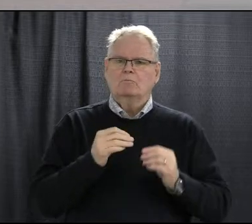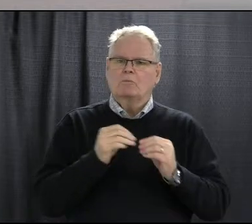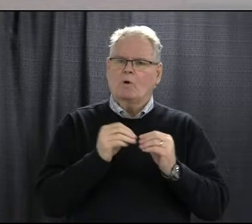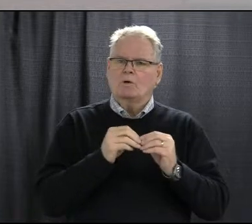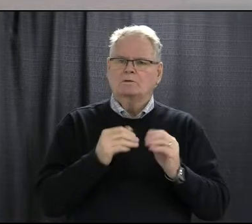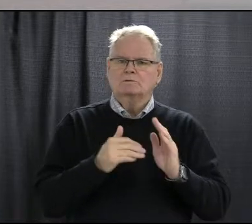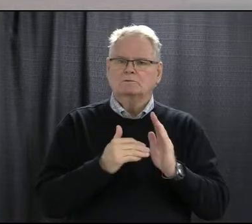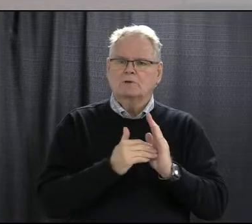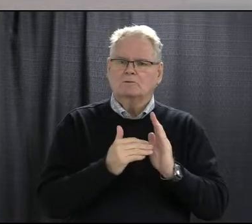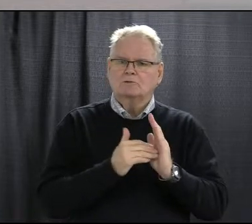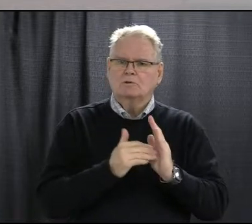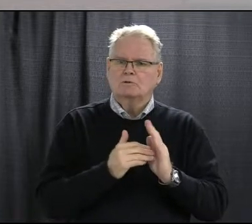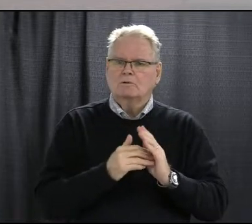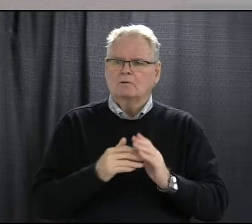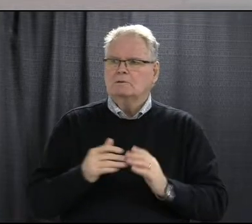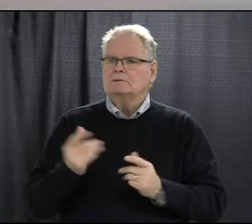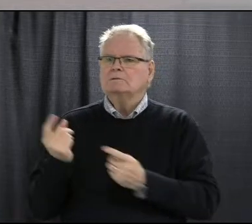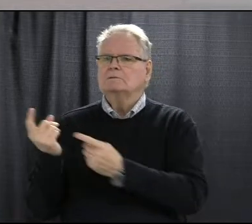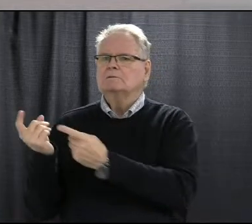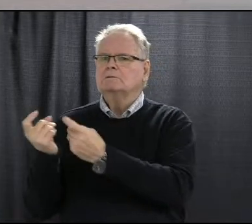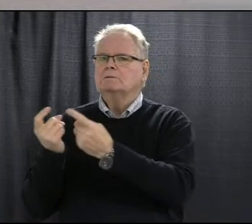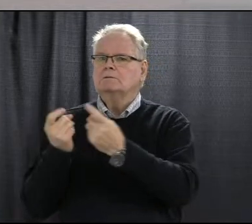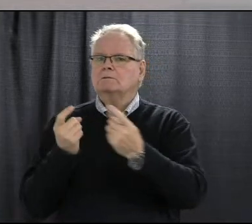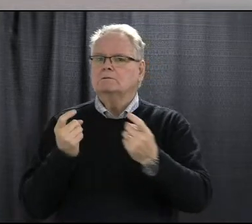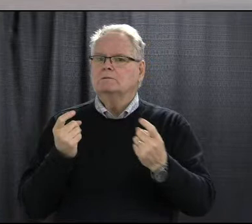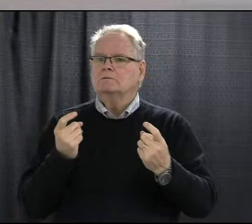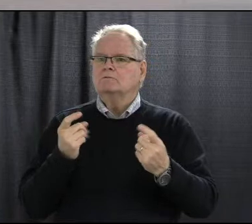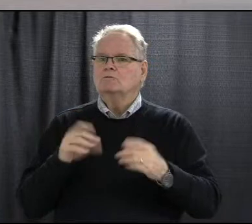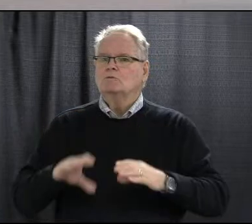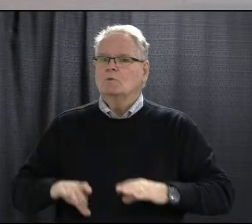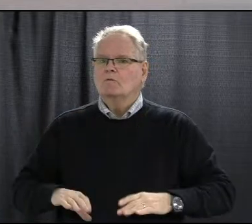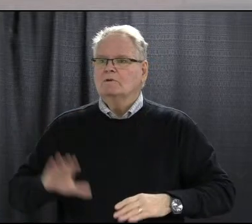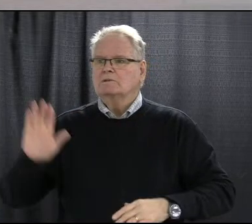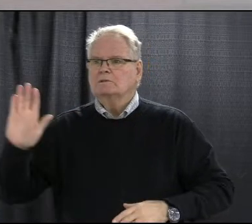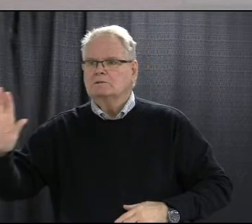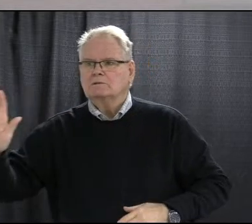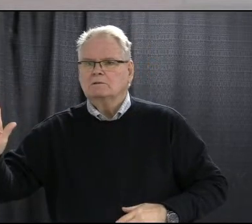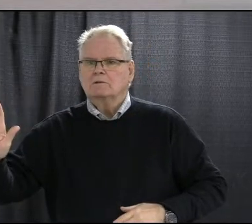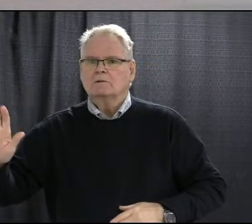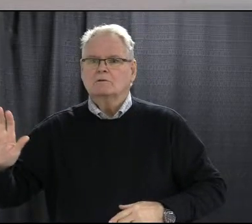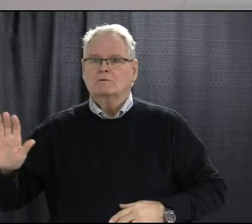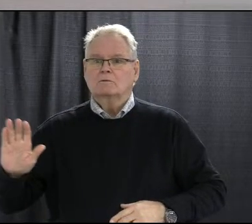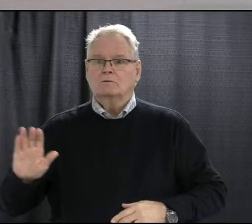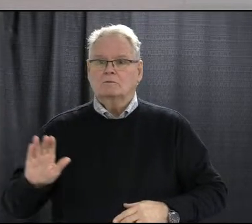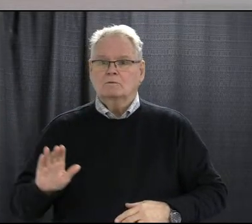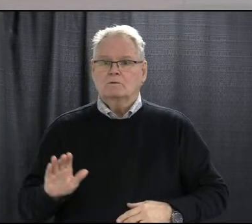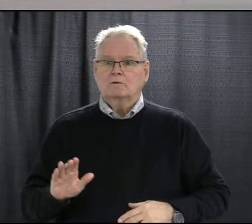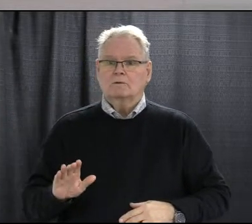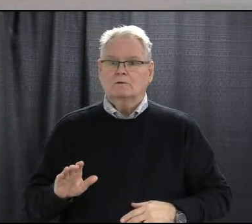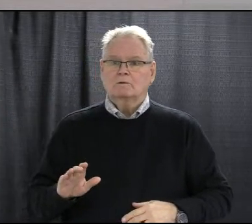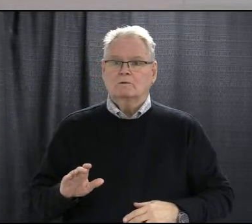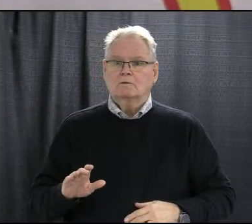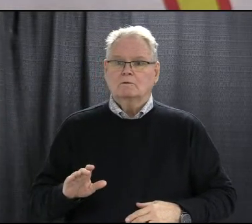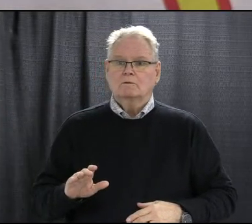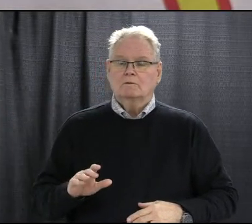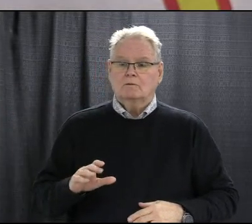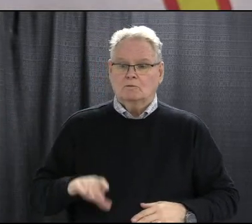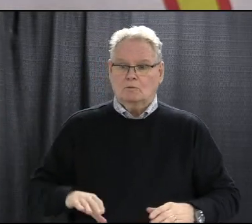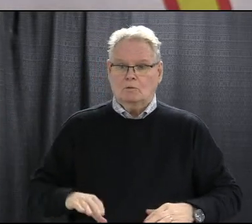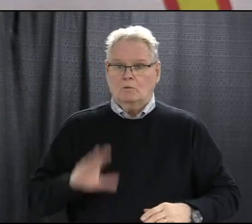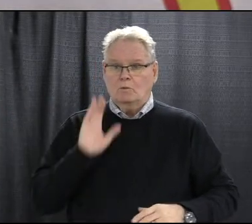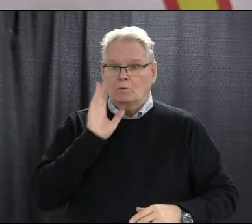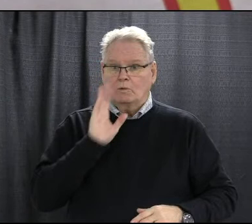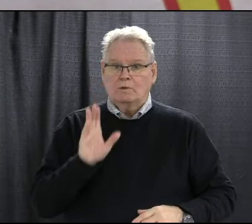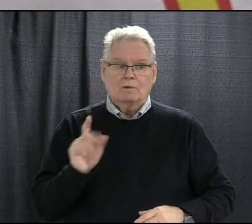province would, stop doing here, recruiting from other provinces? Well, we spoke out recently